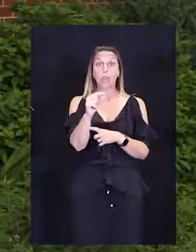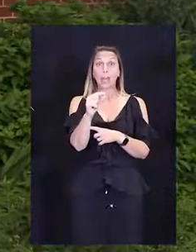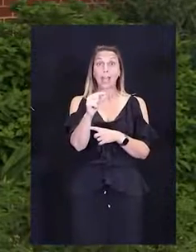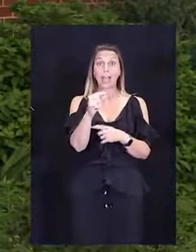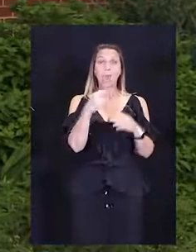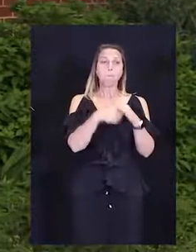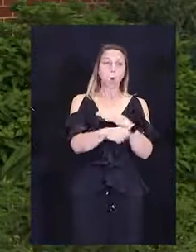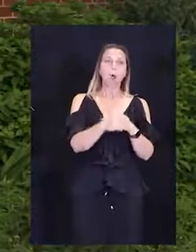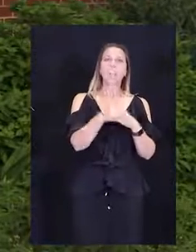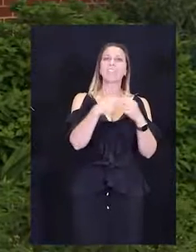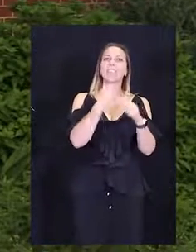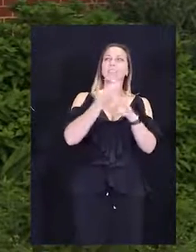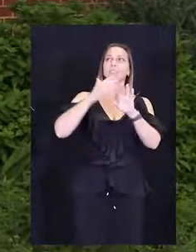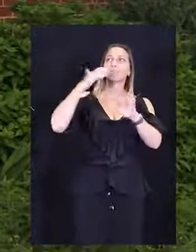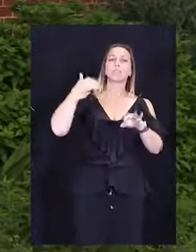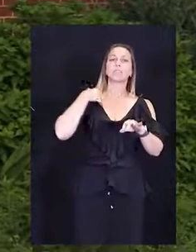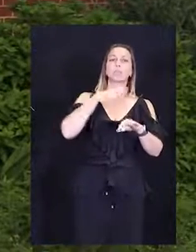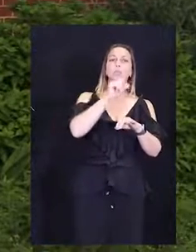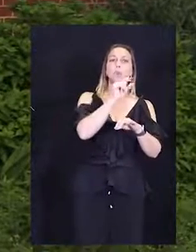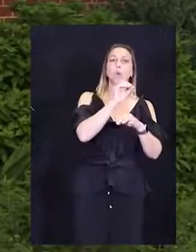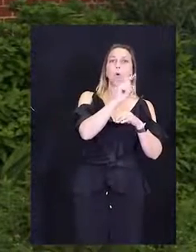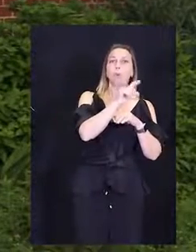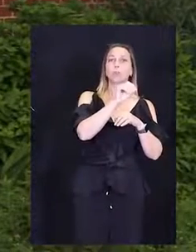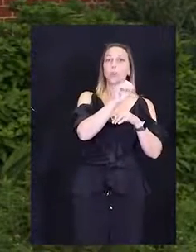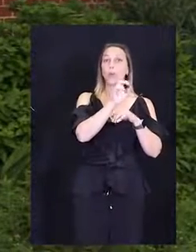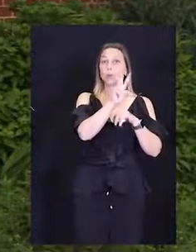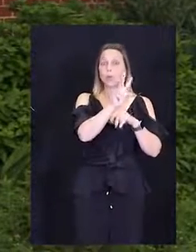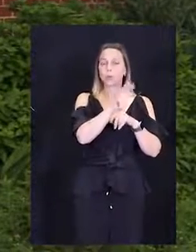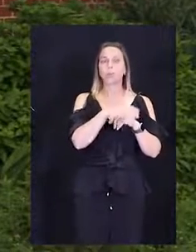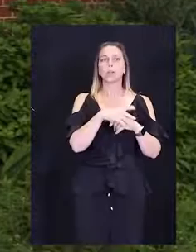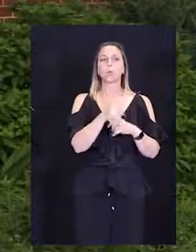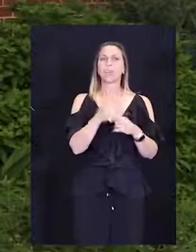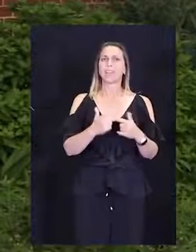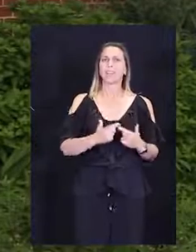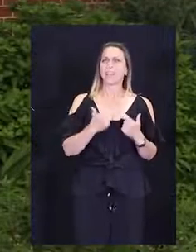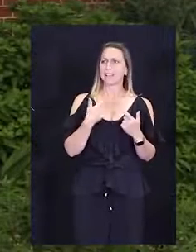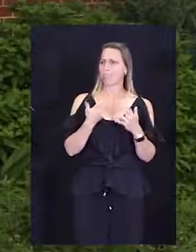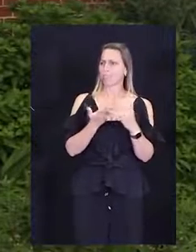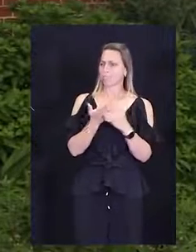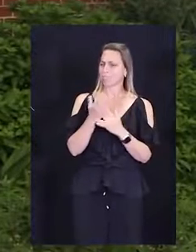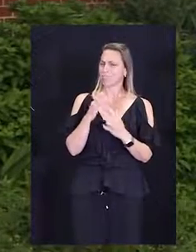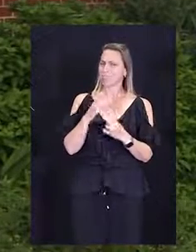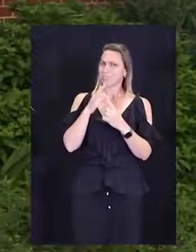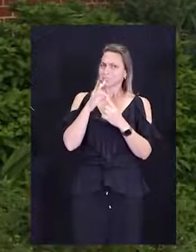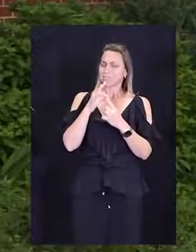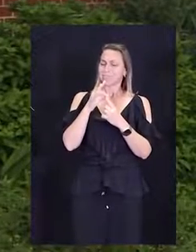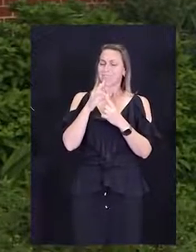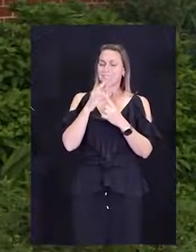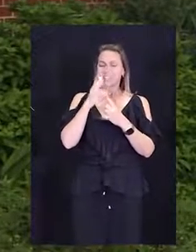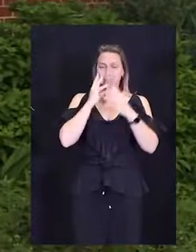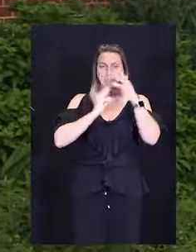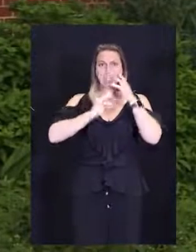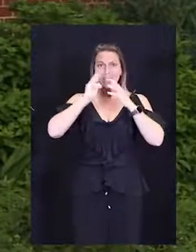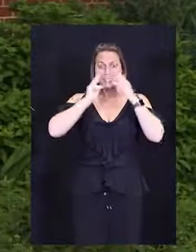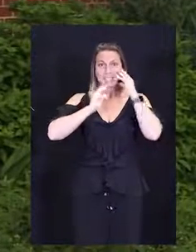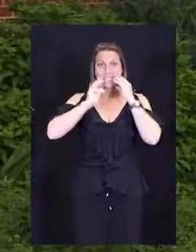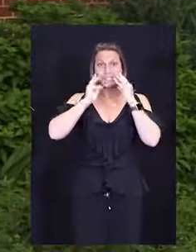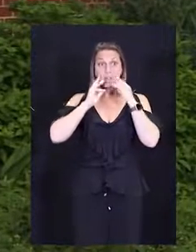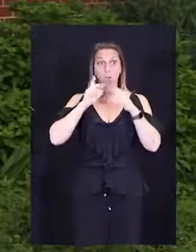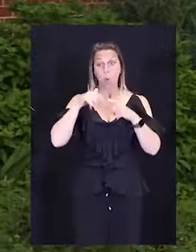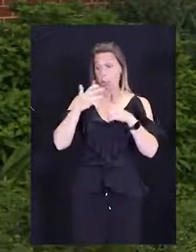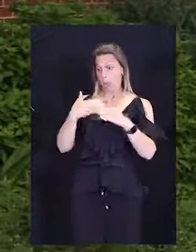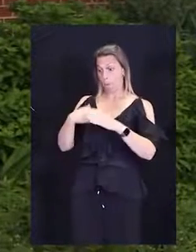graduating class of 2020, born in the years 2001 and 2002, has lived during a unique period shaped by a number of shared